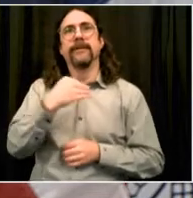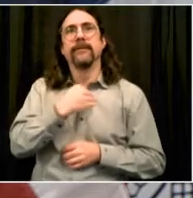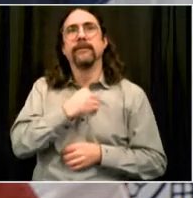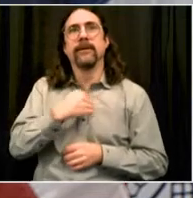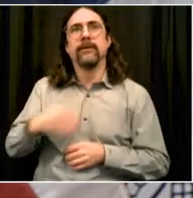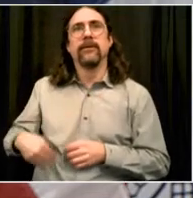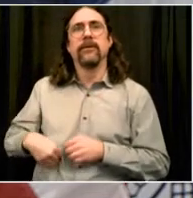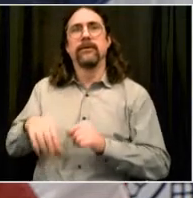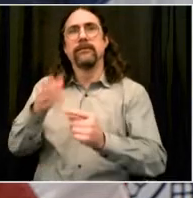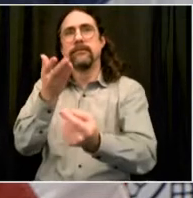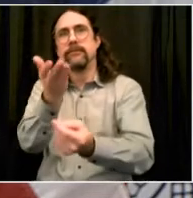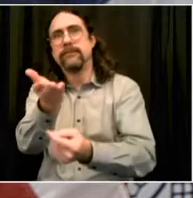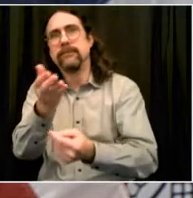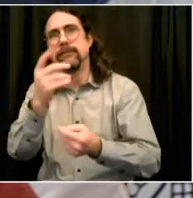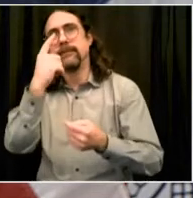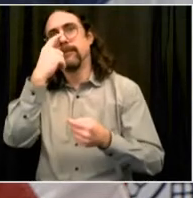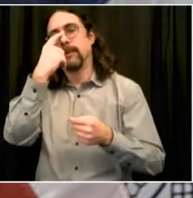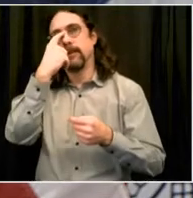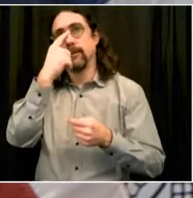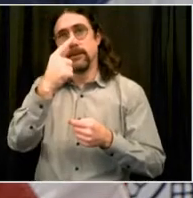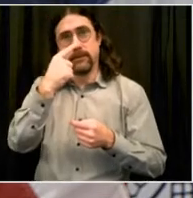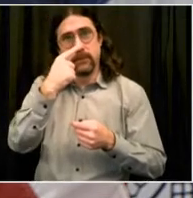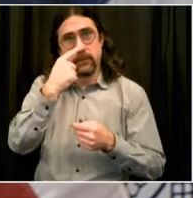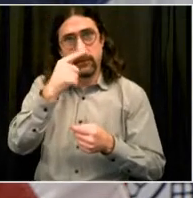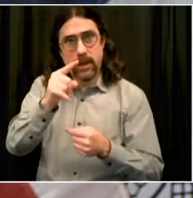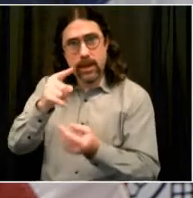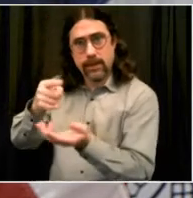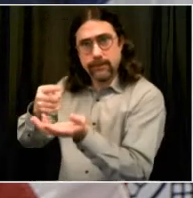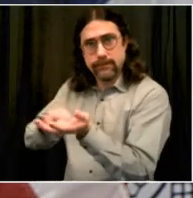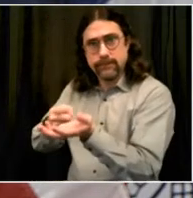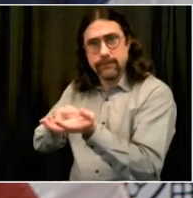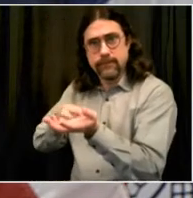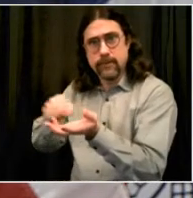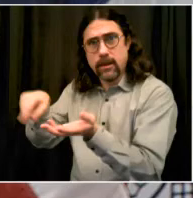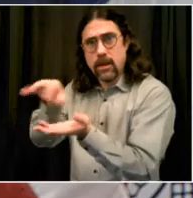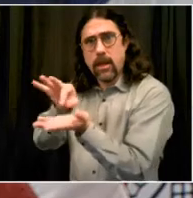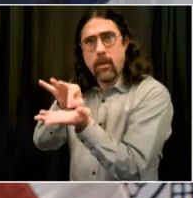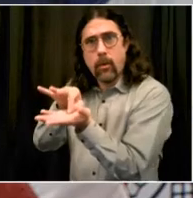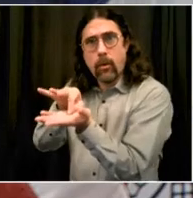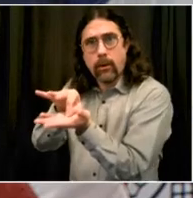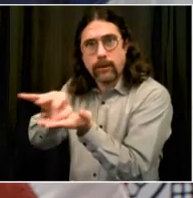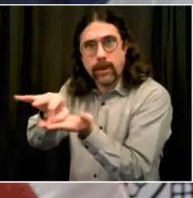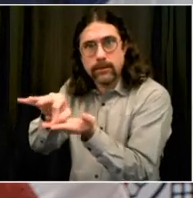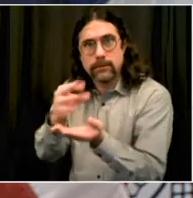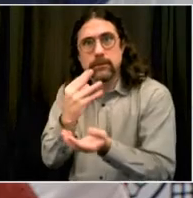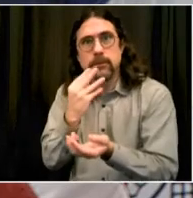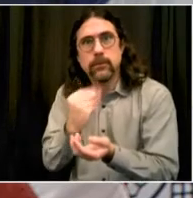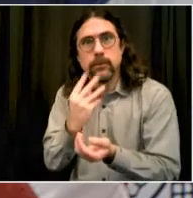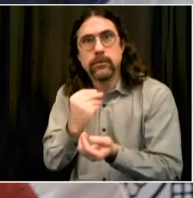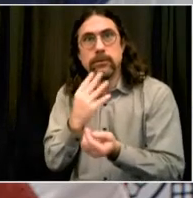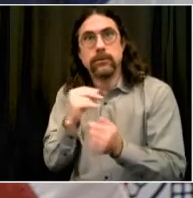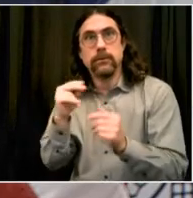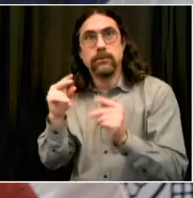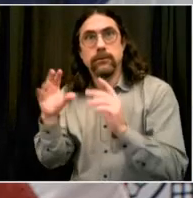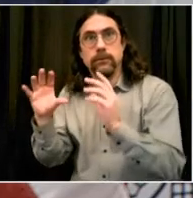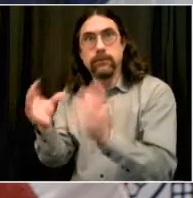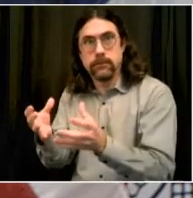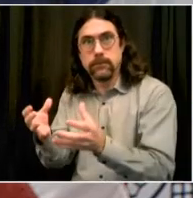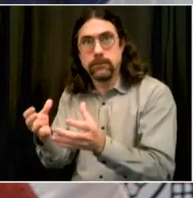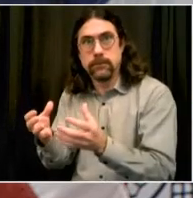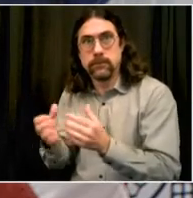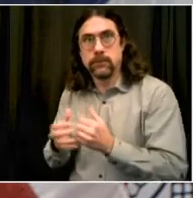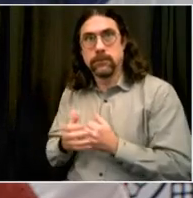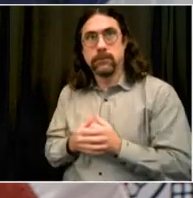together and celebrating or grieving. I went to Borough Park on Election Day to talk to voters, and I spoke to a lot of Trump